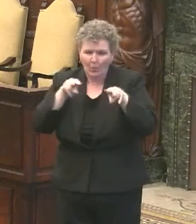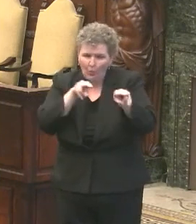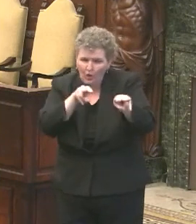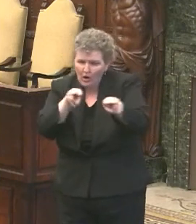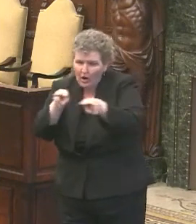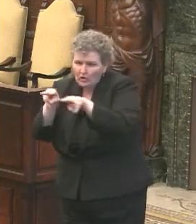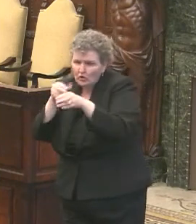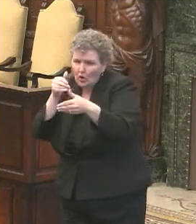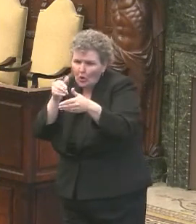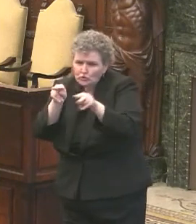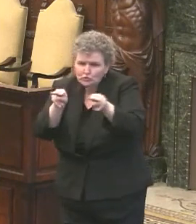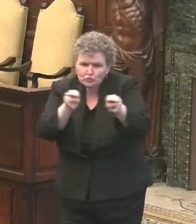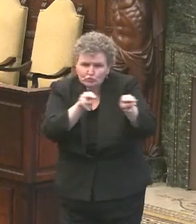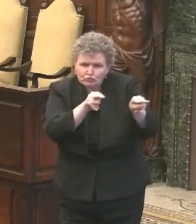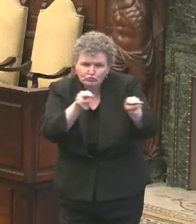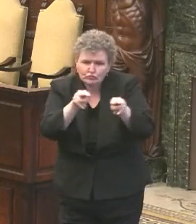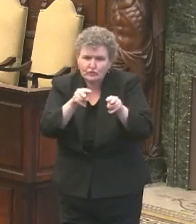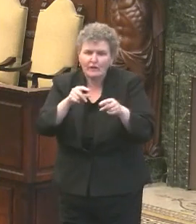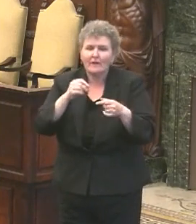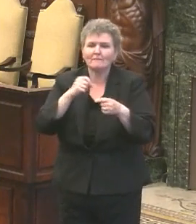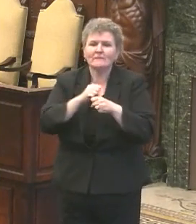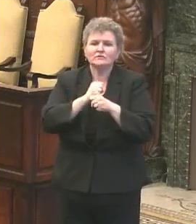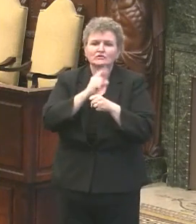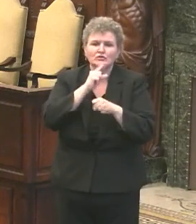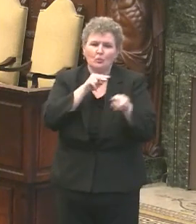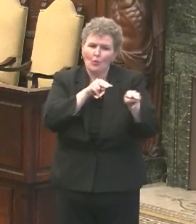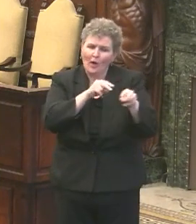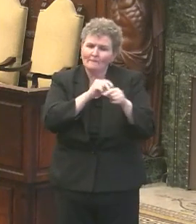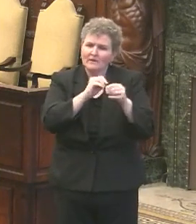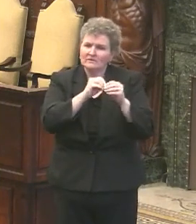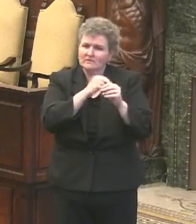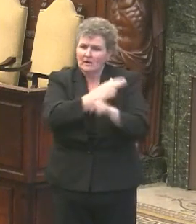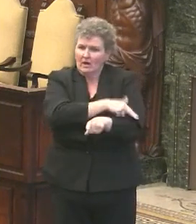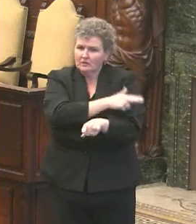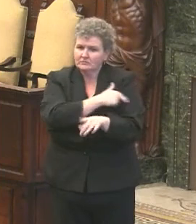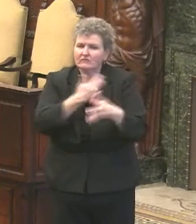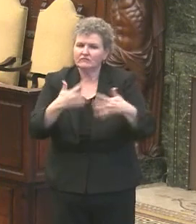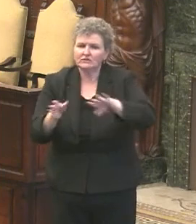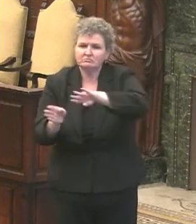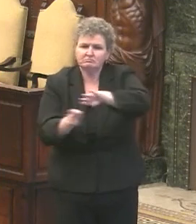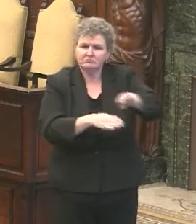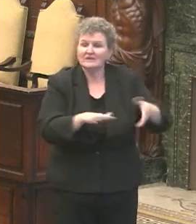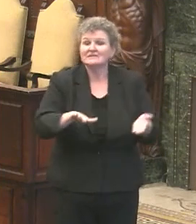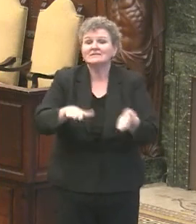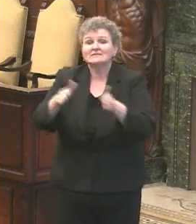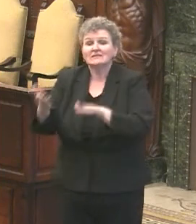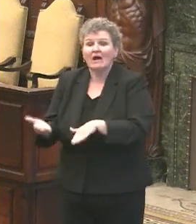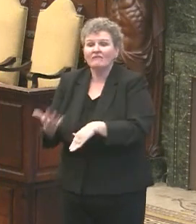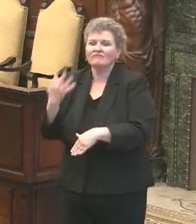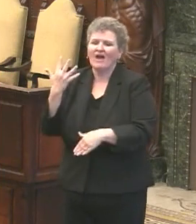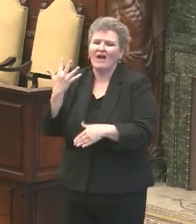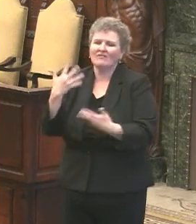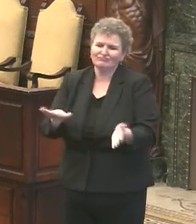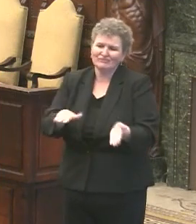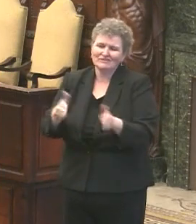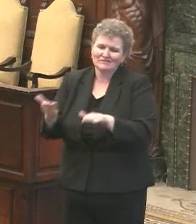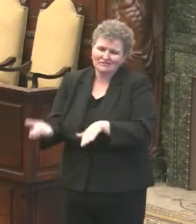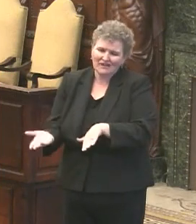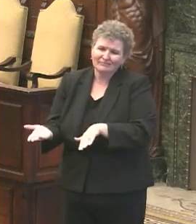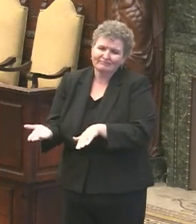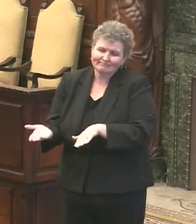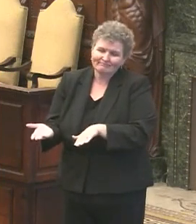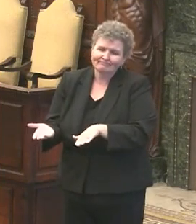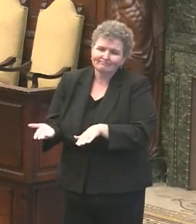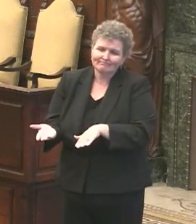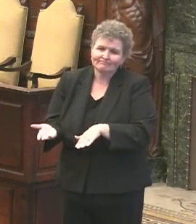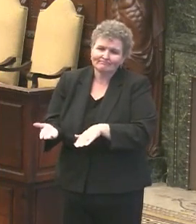few months. What's happening with deaths? Since this time yesterday, we've identified 5 new deaths from the coronavirus infection,